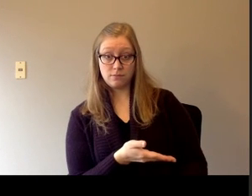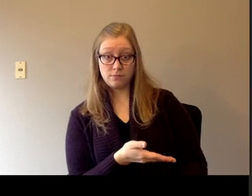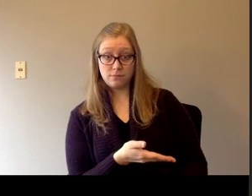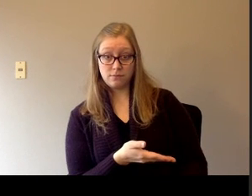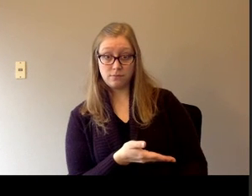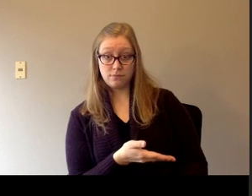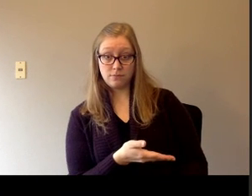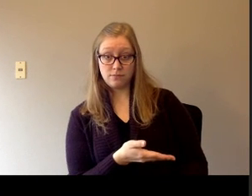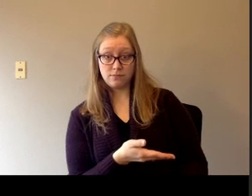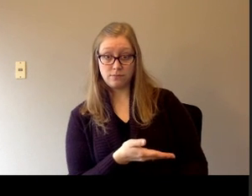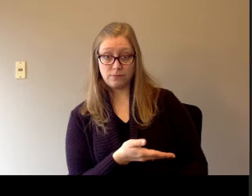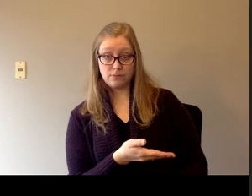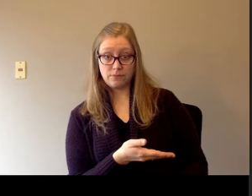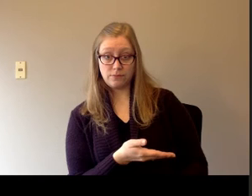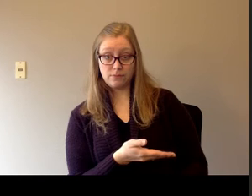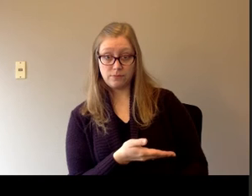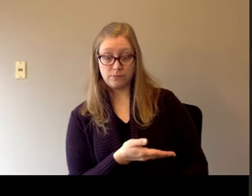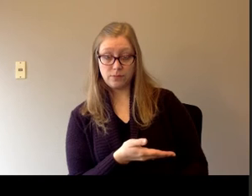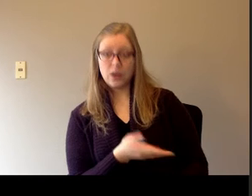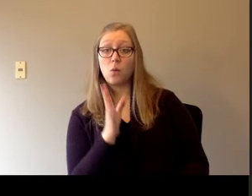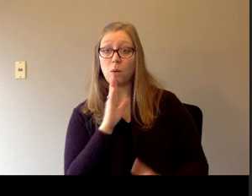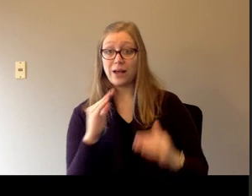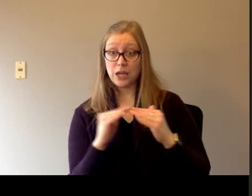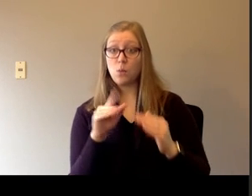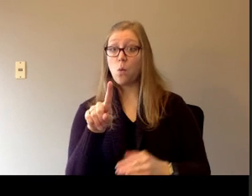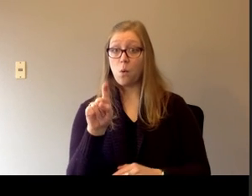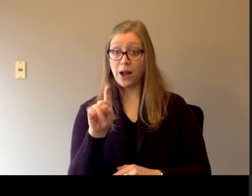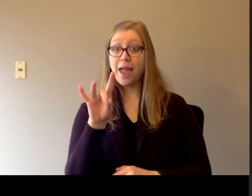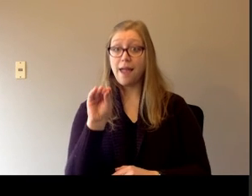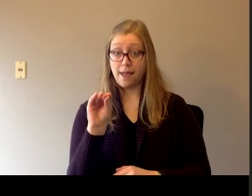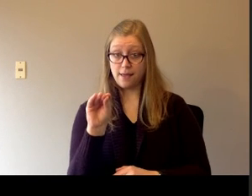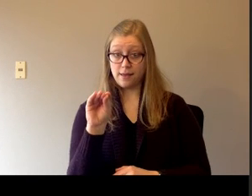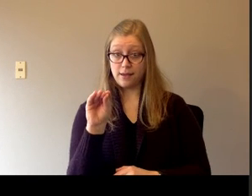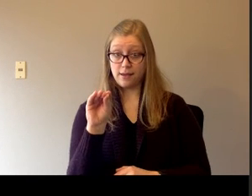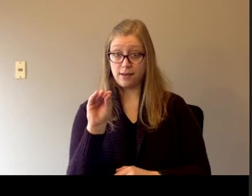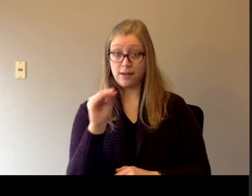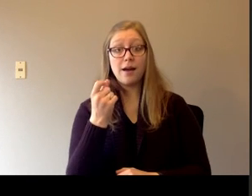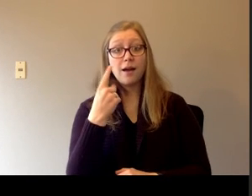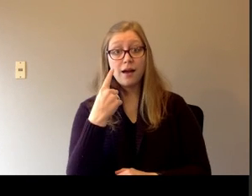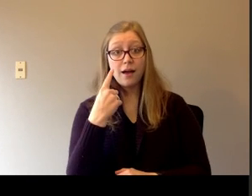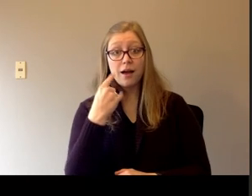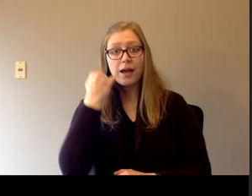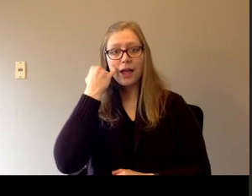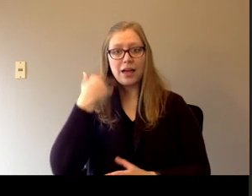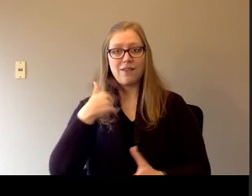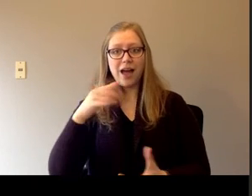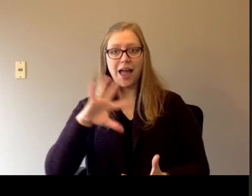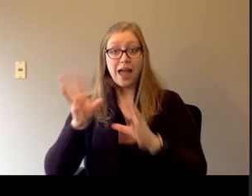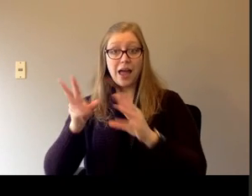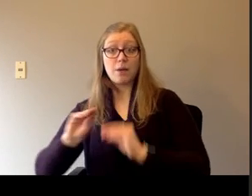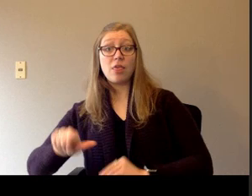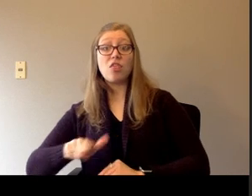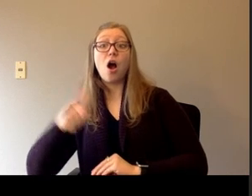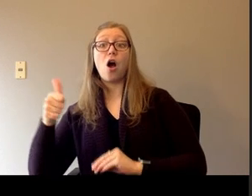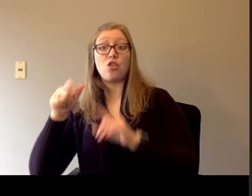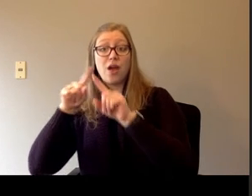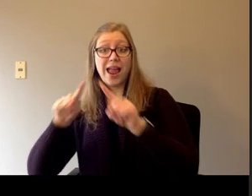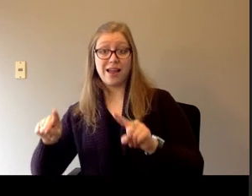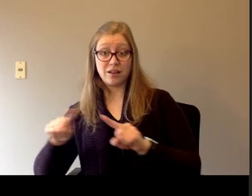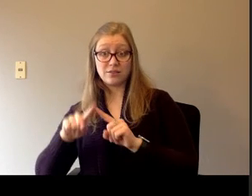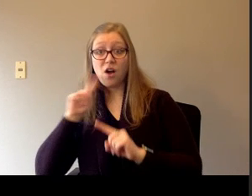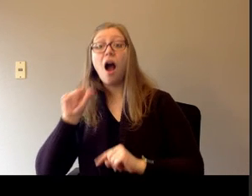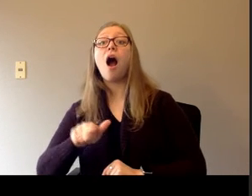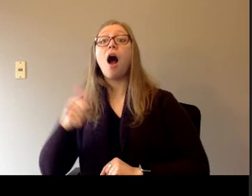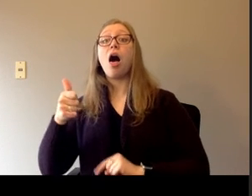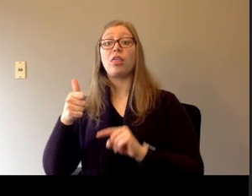if I add the other angles in the other triangle together, that's also 180. So those are equivalent. So the measure of angle R plus the measure